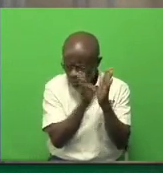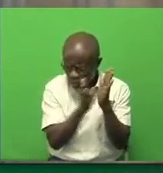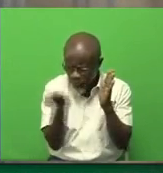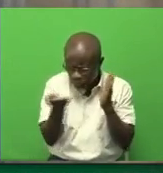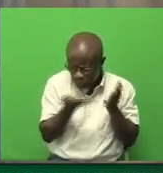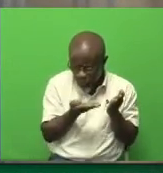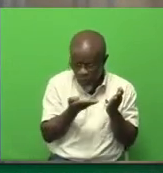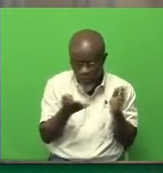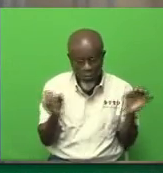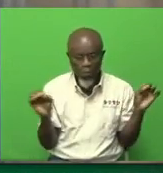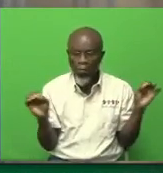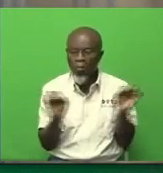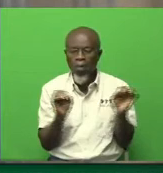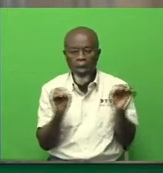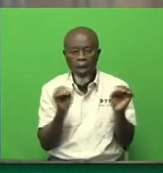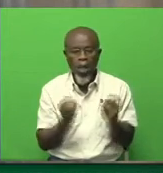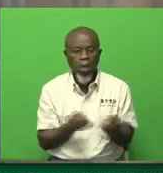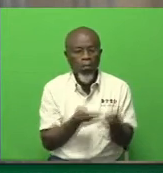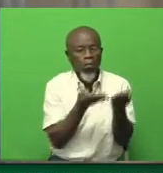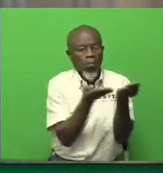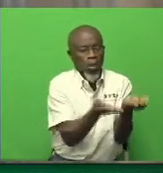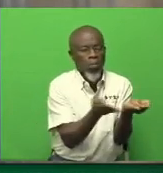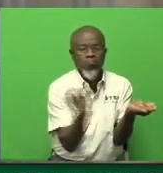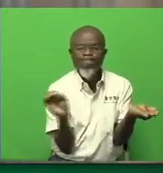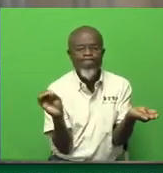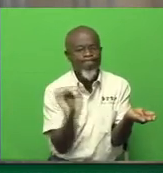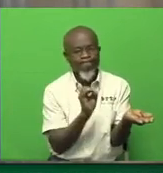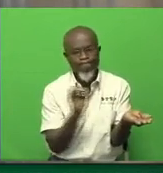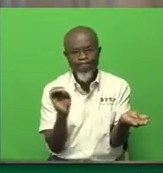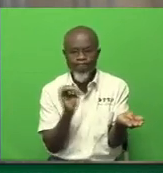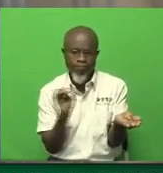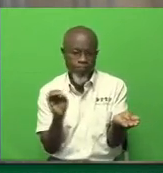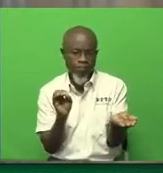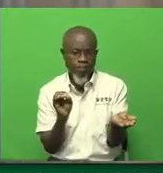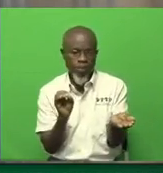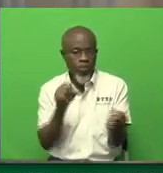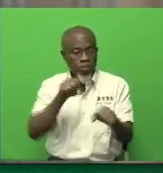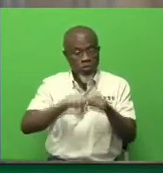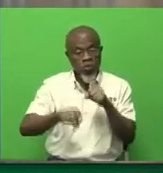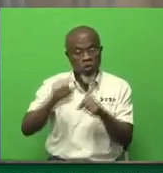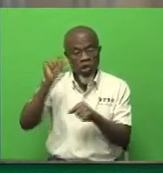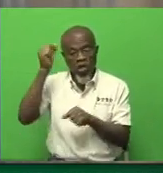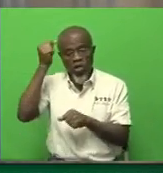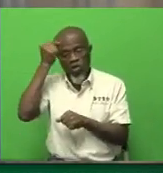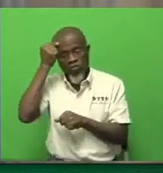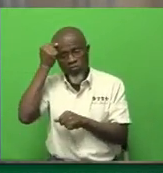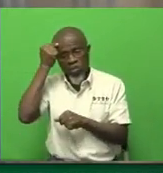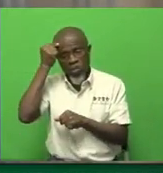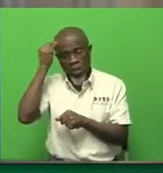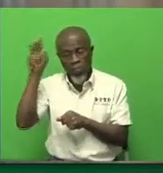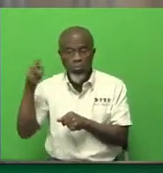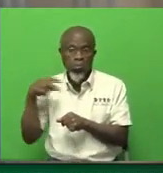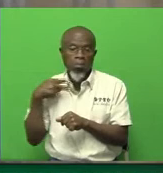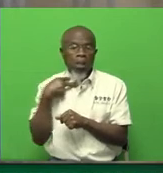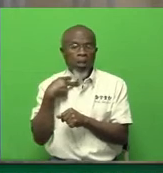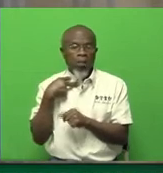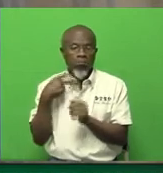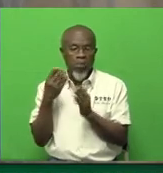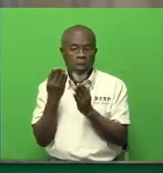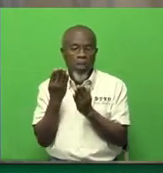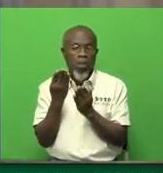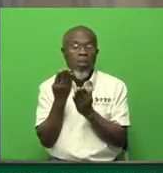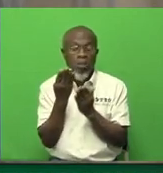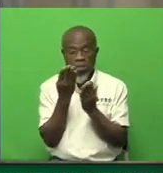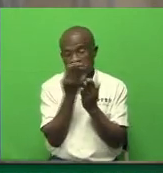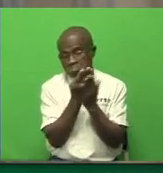none has been laid so government has deliberately stiffered a bill and some want to blame the